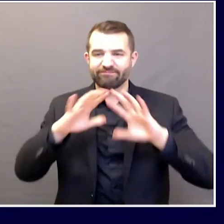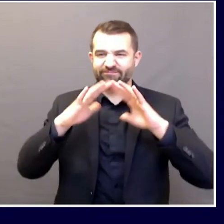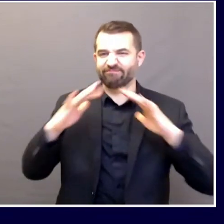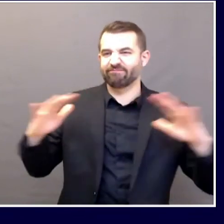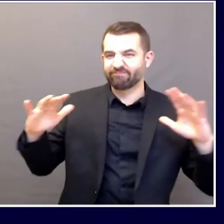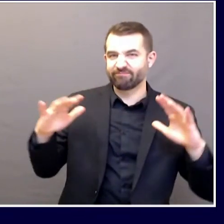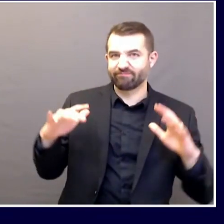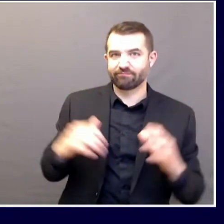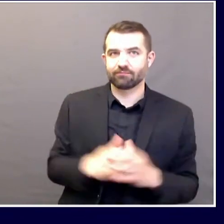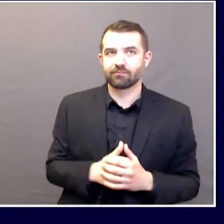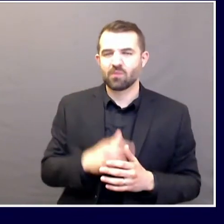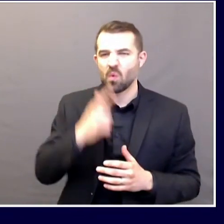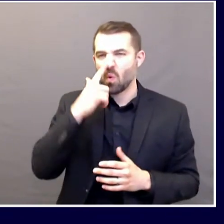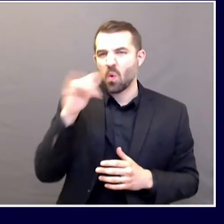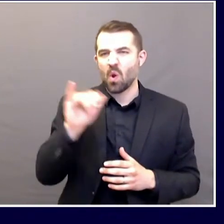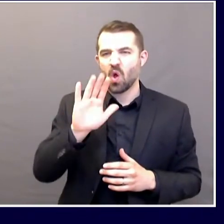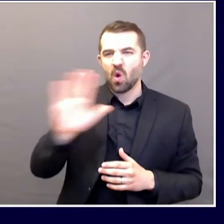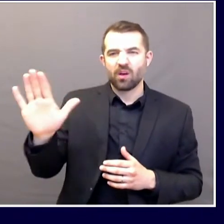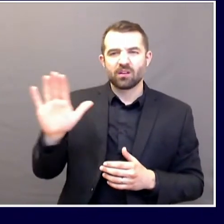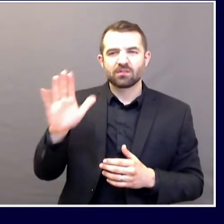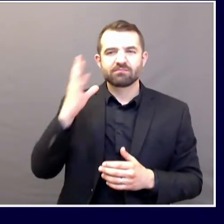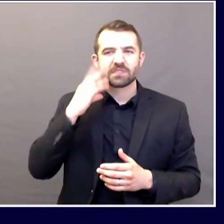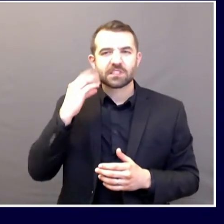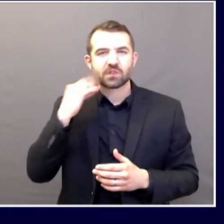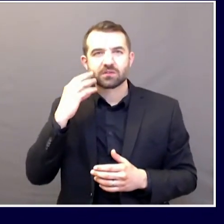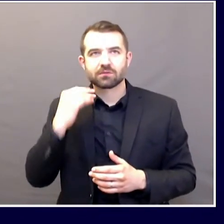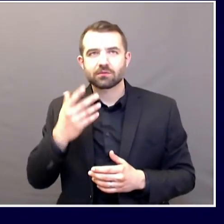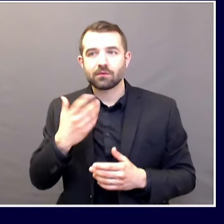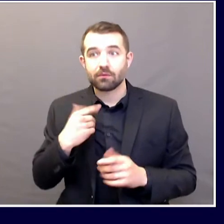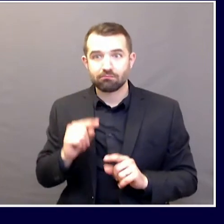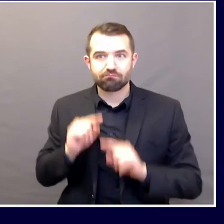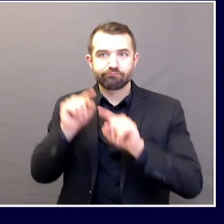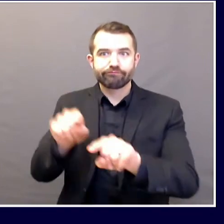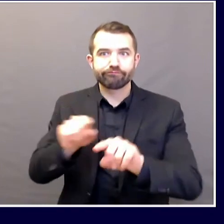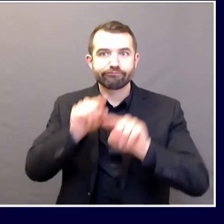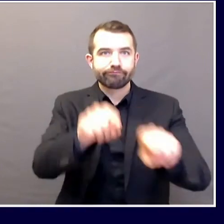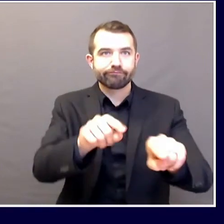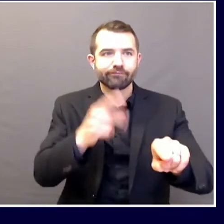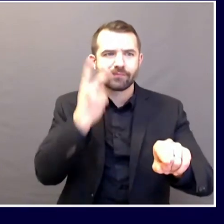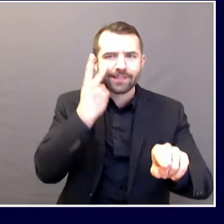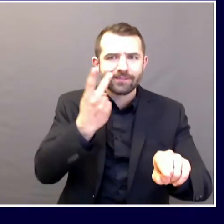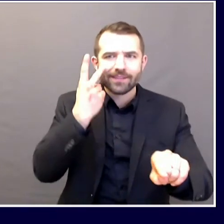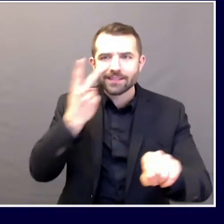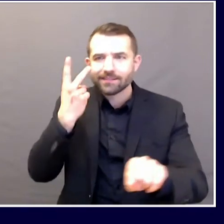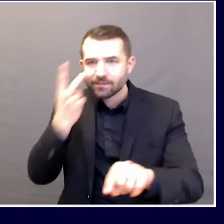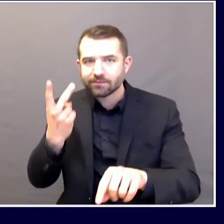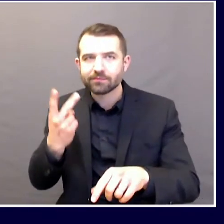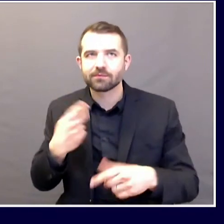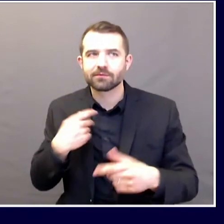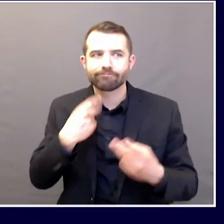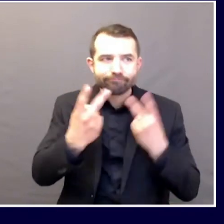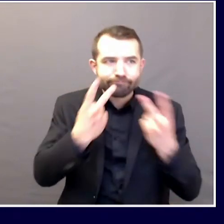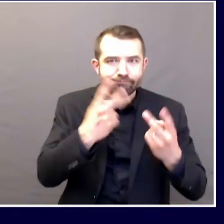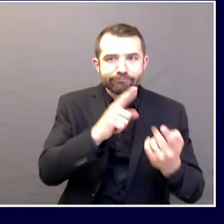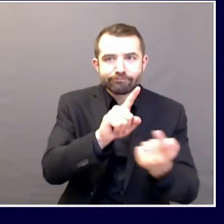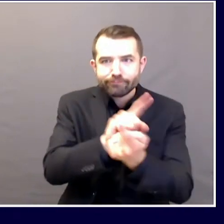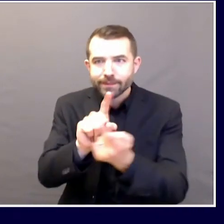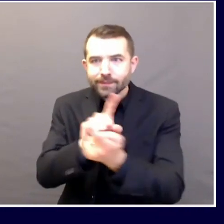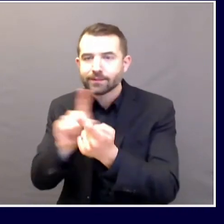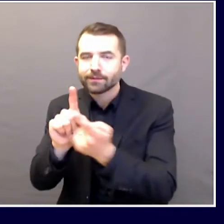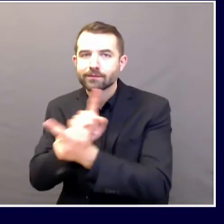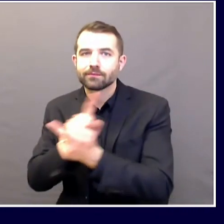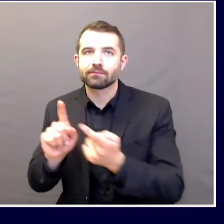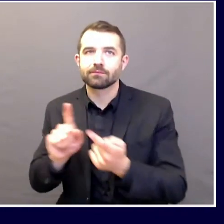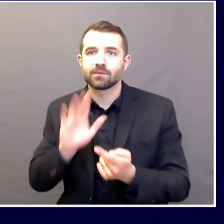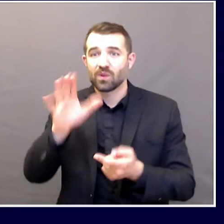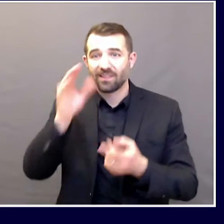level. I try to visit those sites to get a sense of how things are unfolding. And I take those pieces of data and mash it up